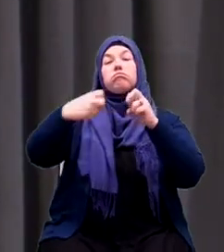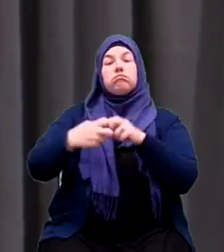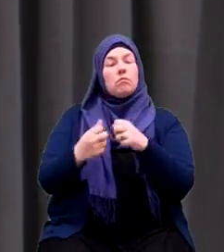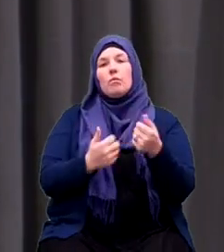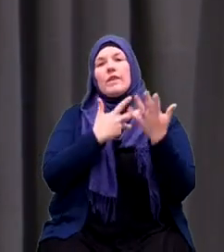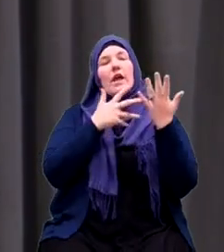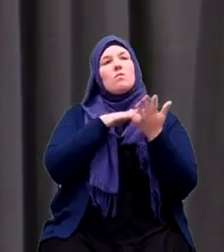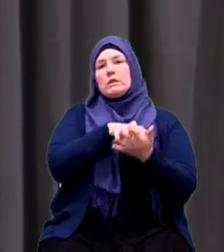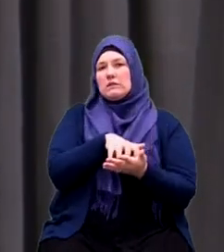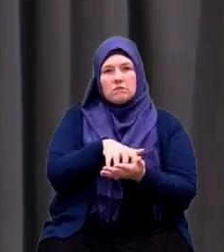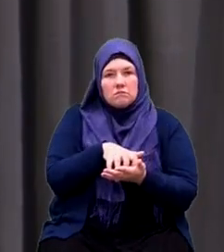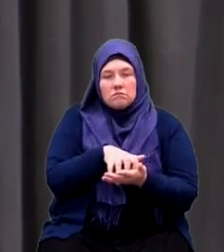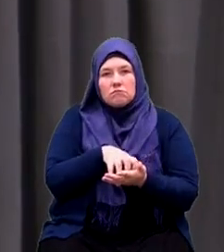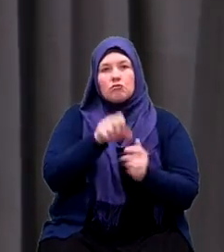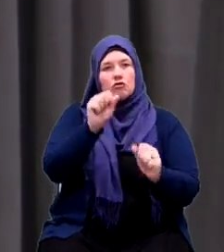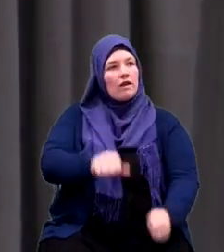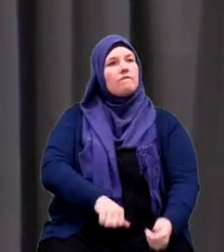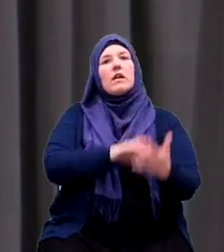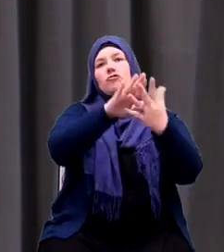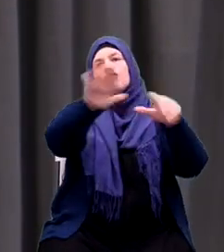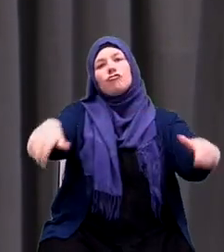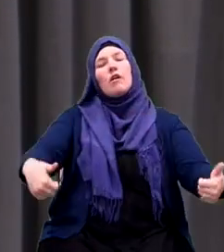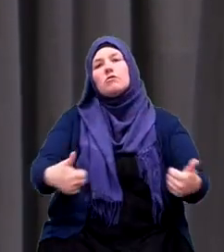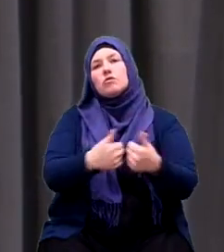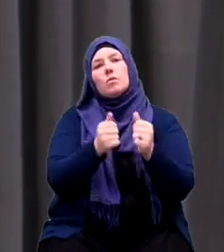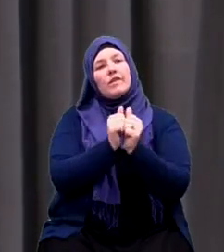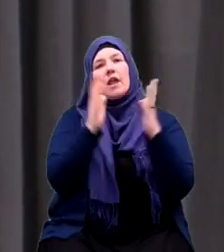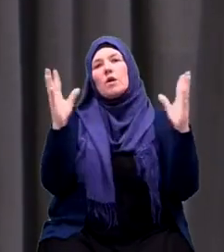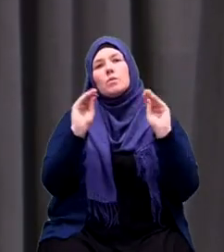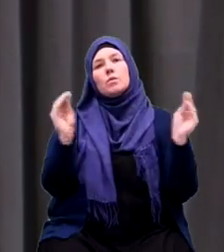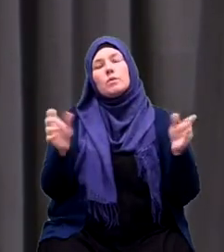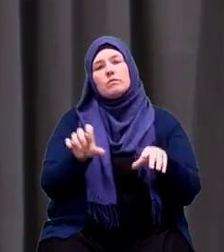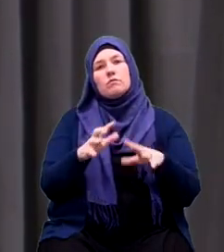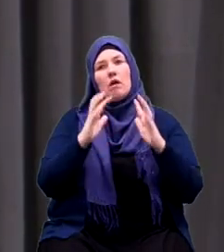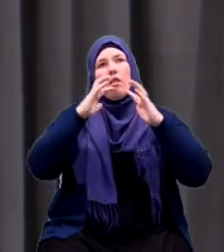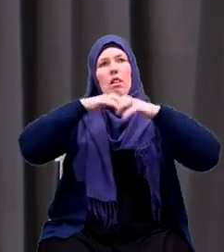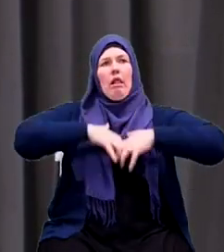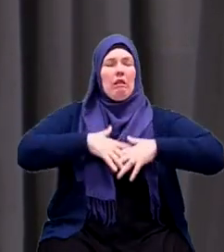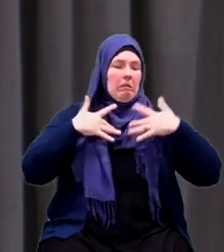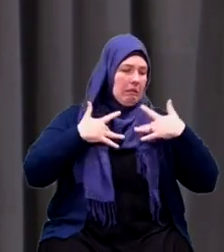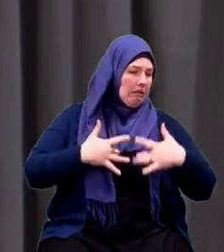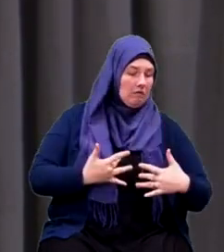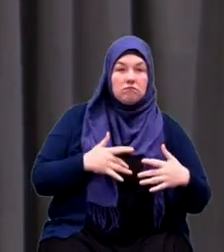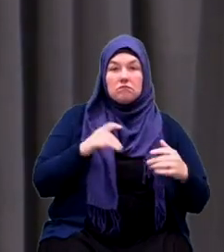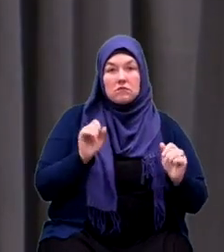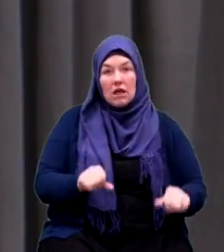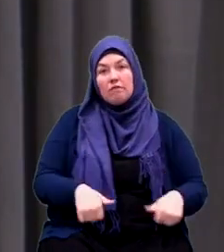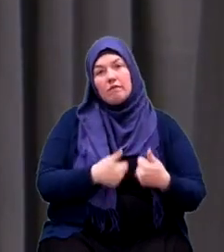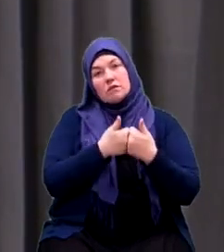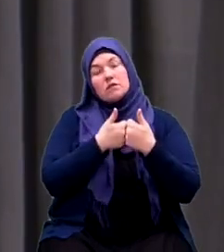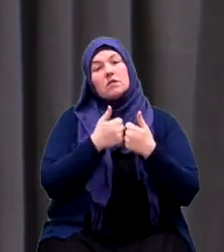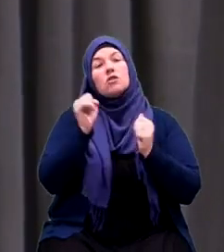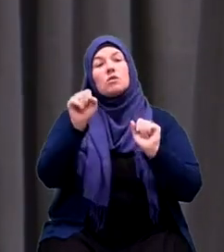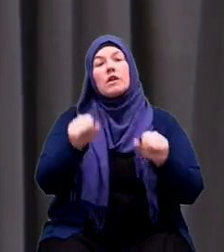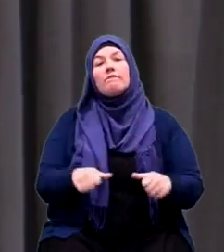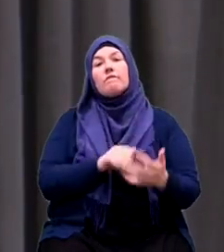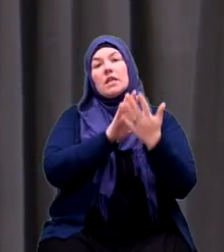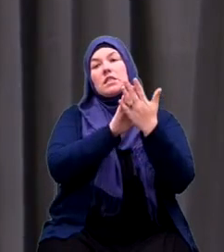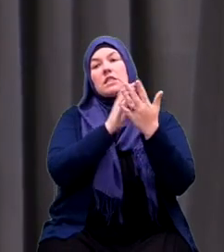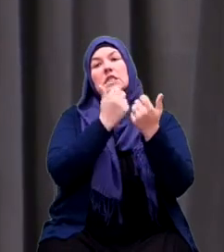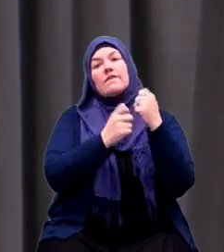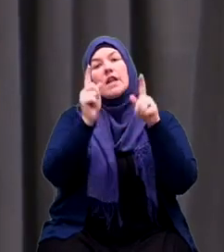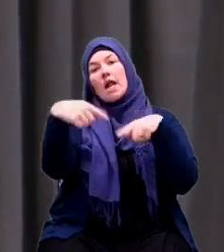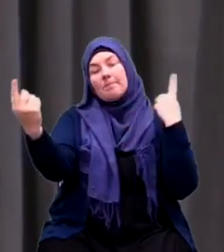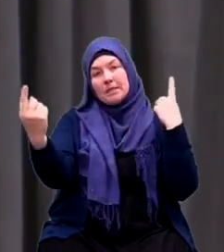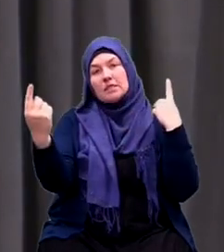bending. You can face challenges without breaking down. You can face even